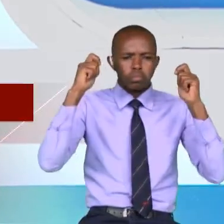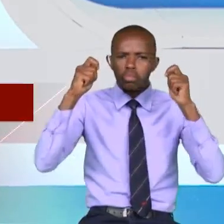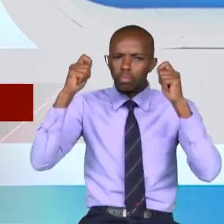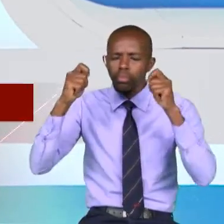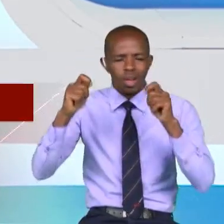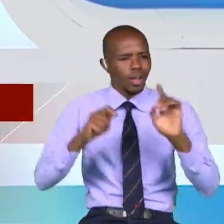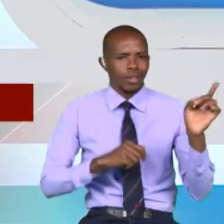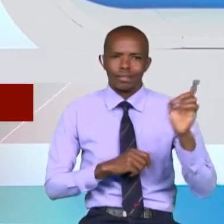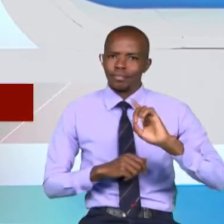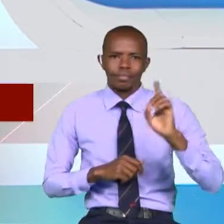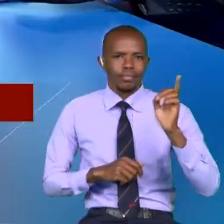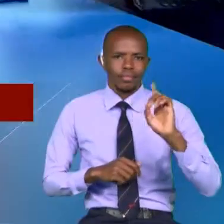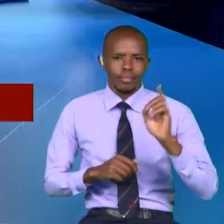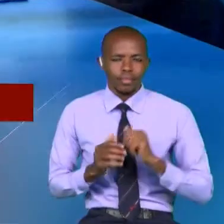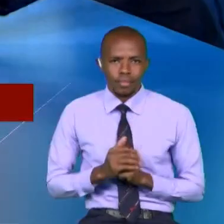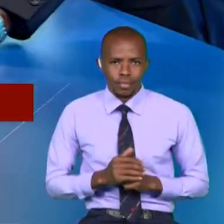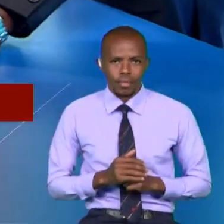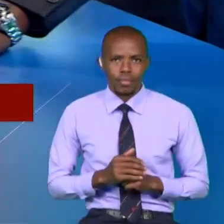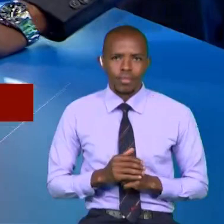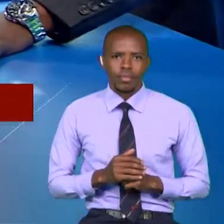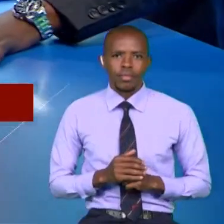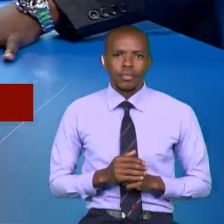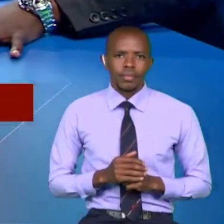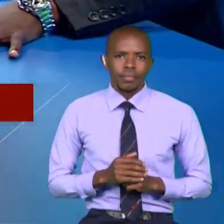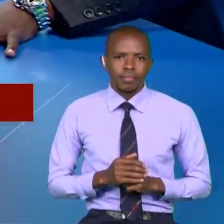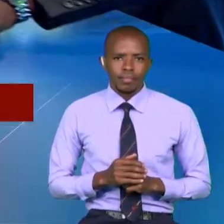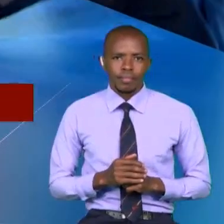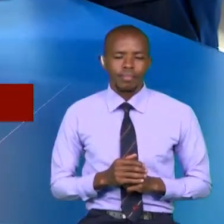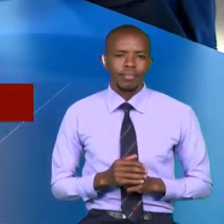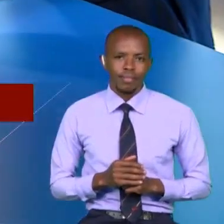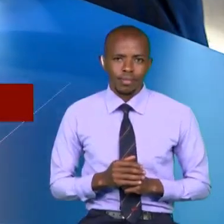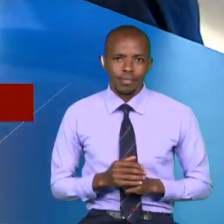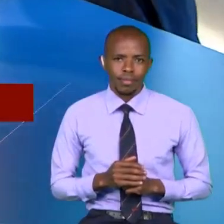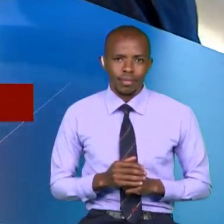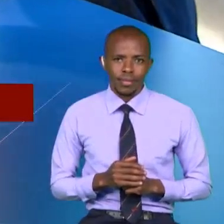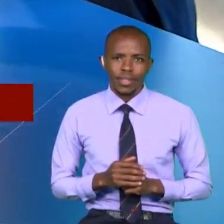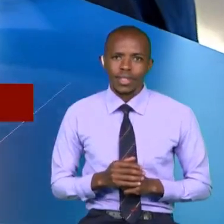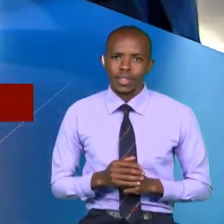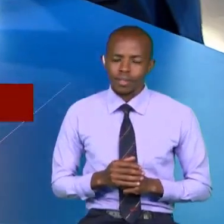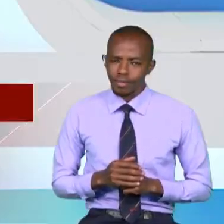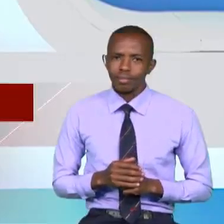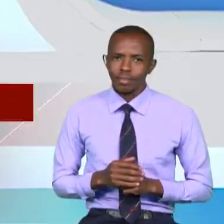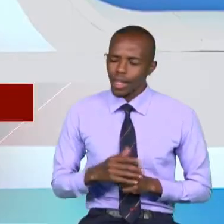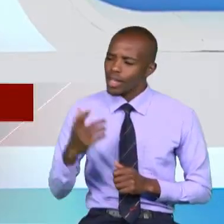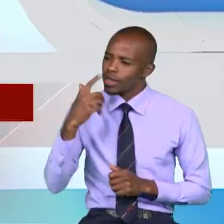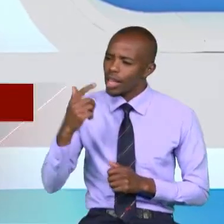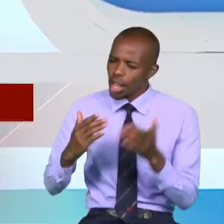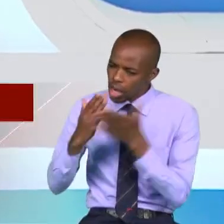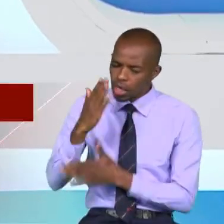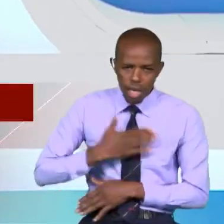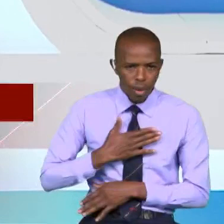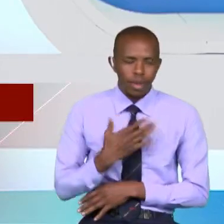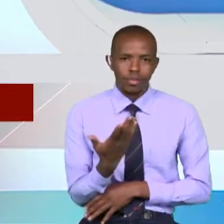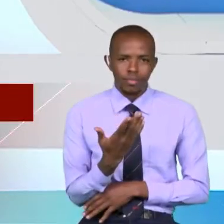you. Uda is going to do that one for us this time. Uda is going to be chanting Akiyetu. Yes. It's not ODM.